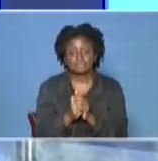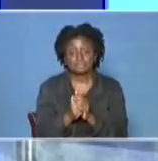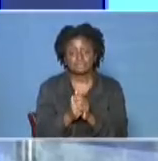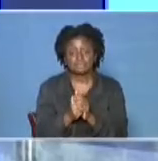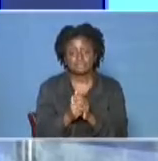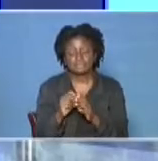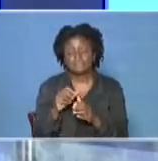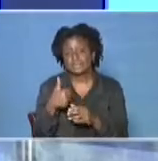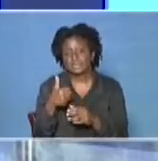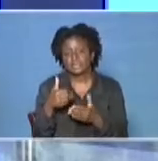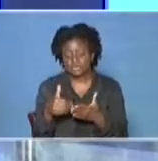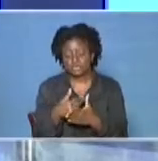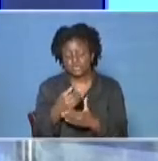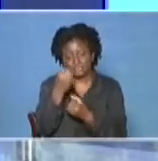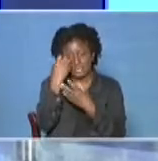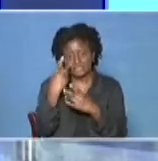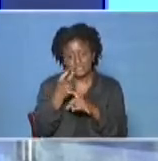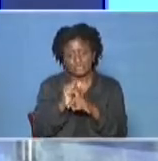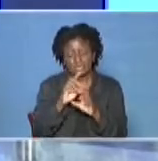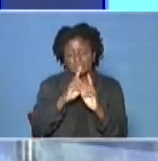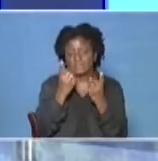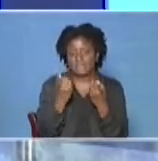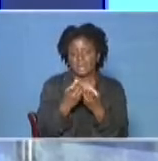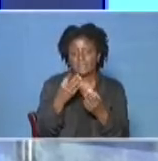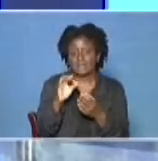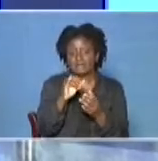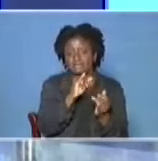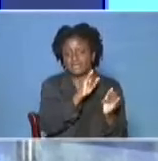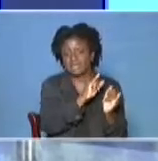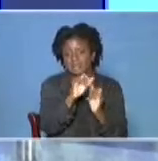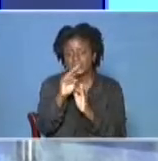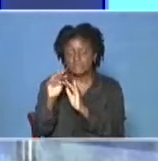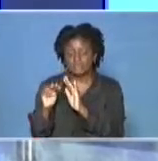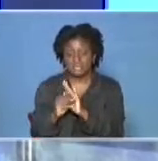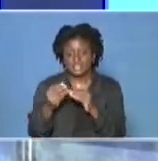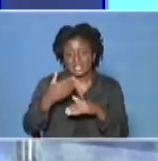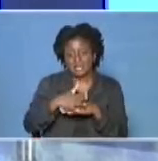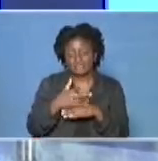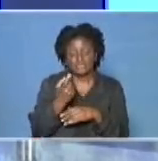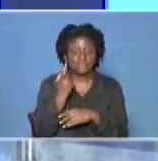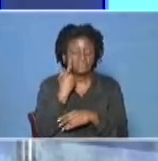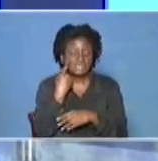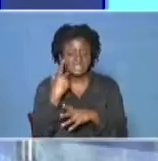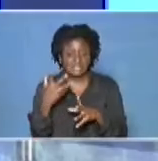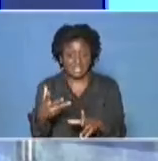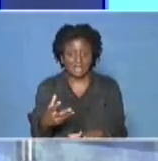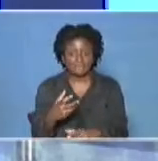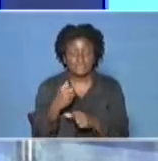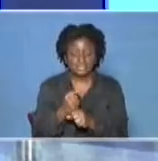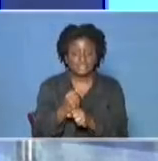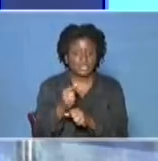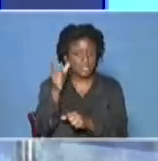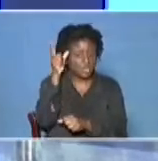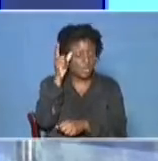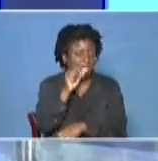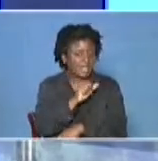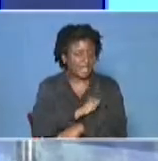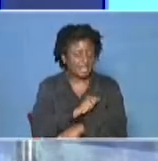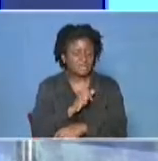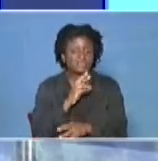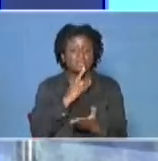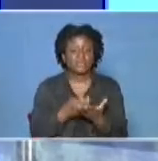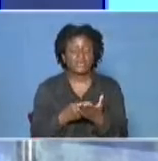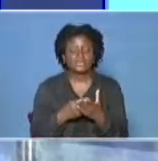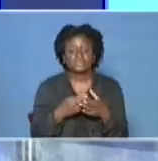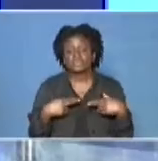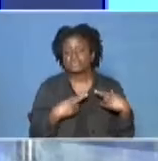Well, an update in from the Department of Immigration following recent apprehensions. As Lloyd Allen reports, the road to